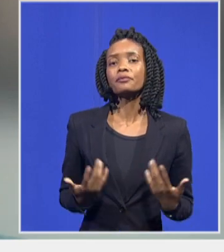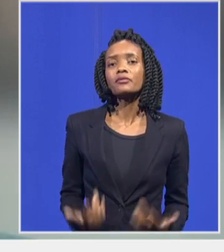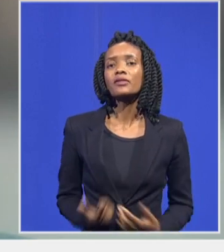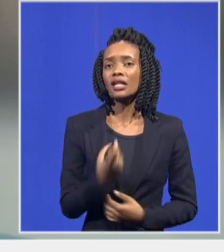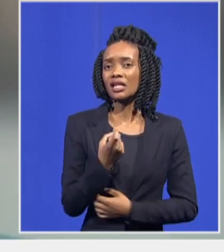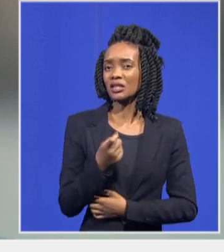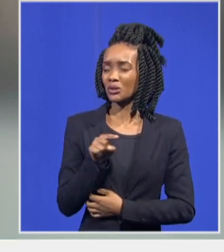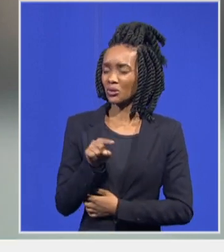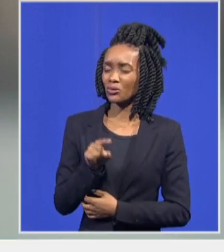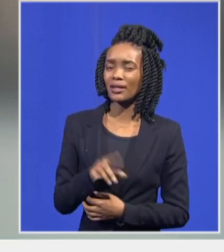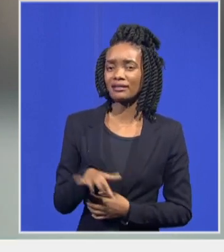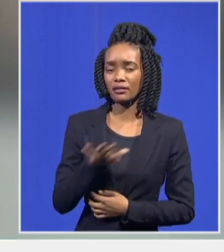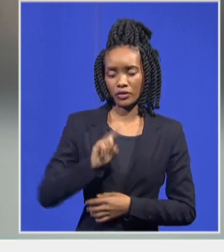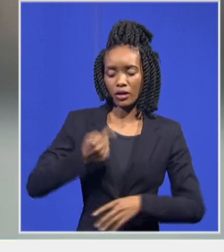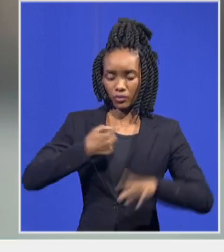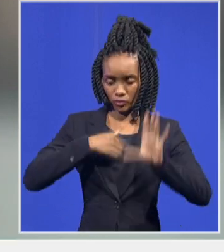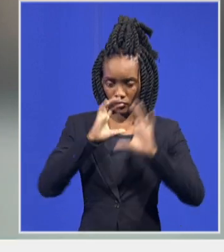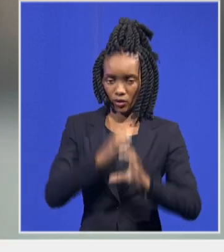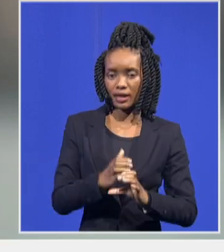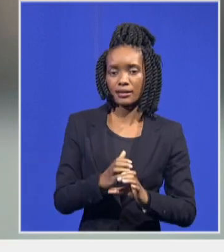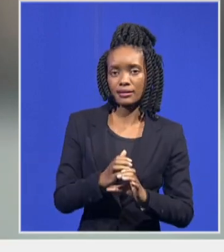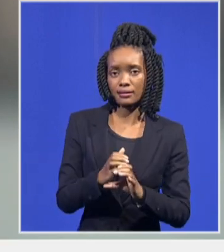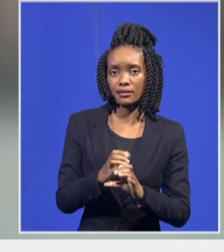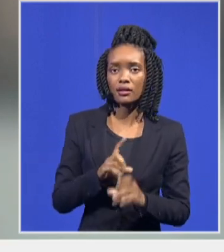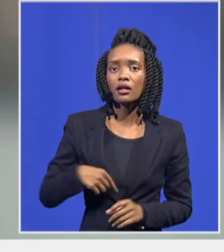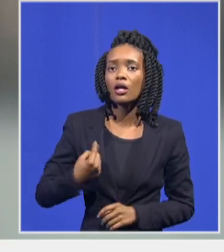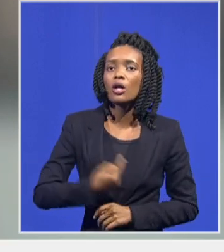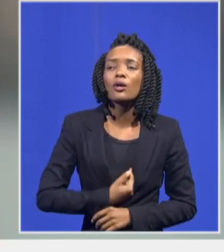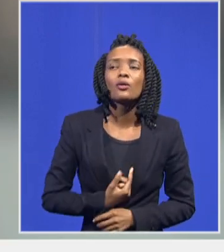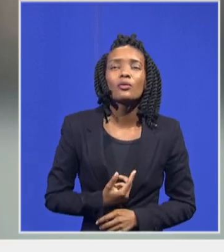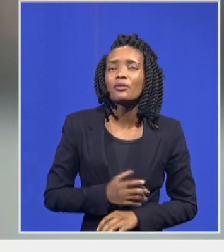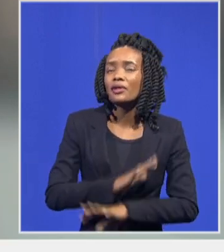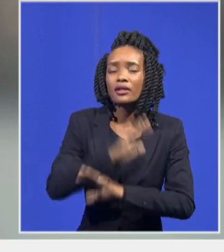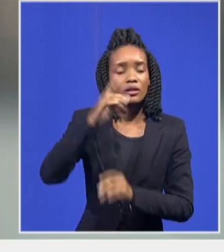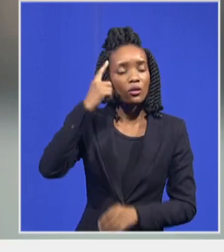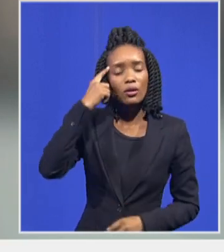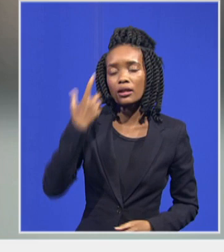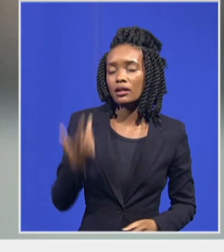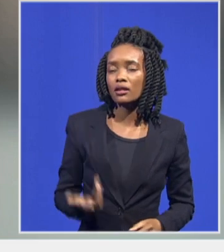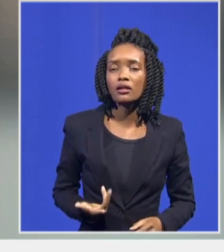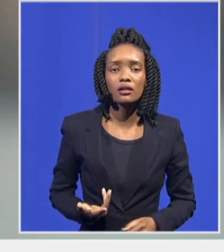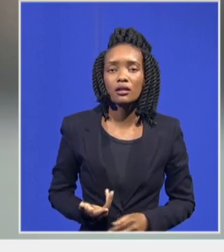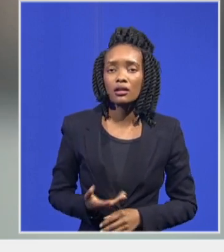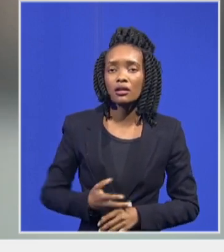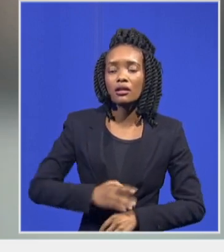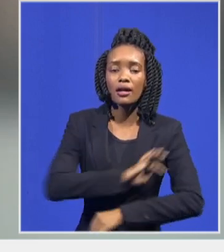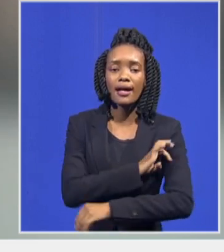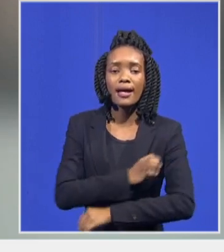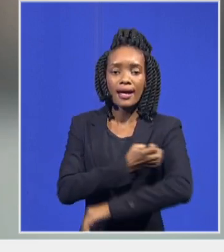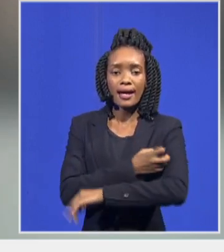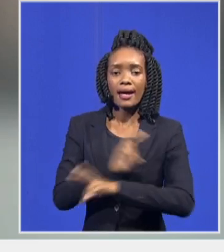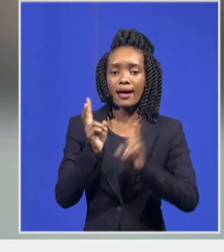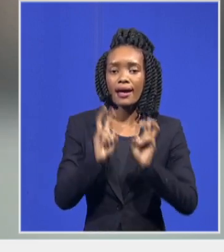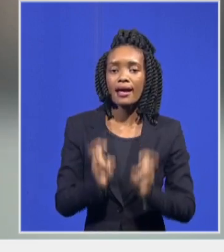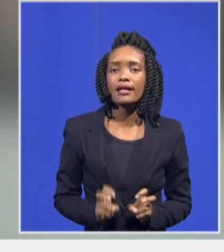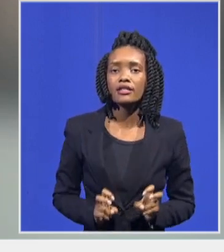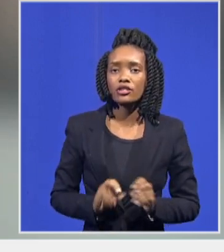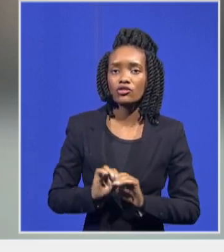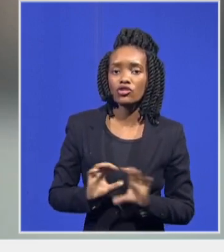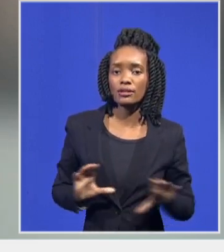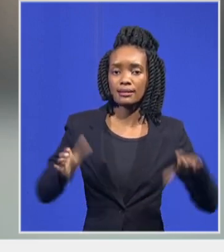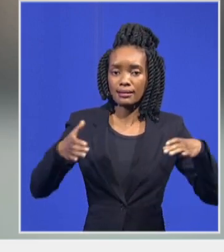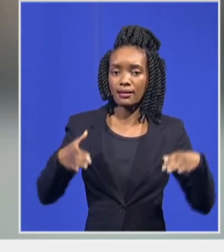we focused on. We don't think that the energy sector should